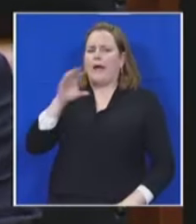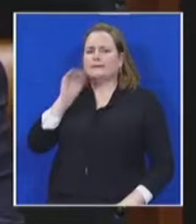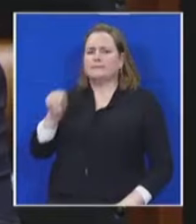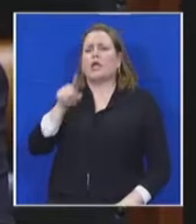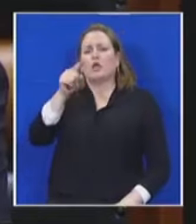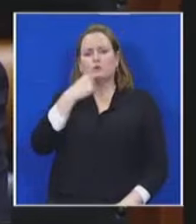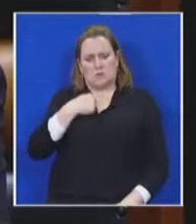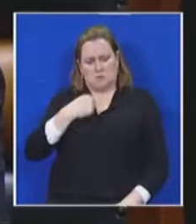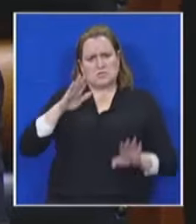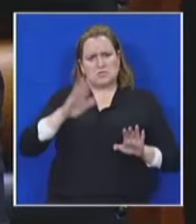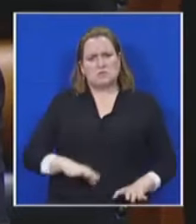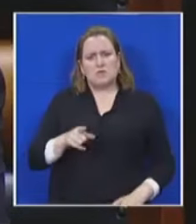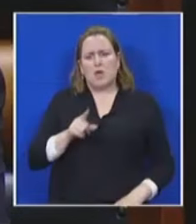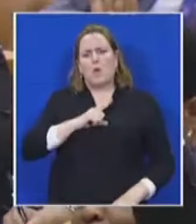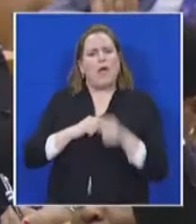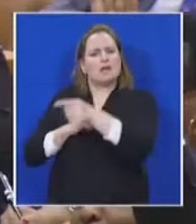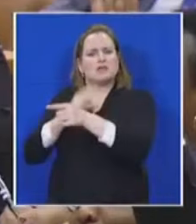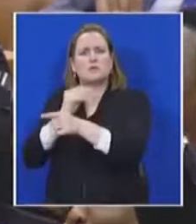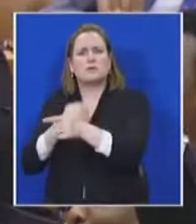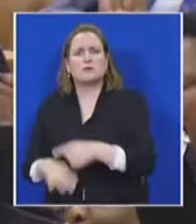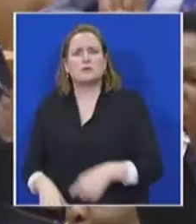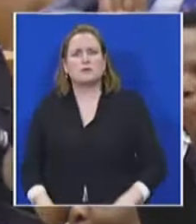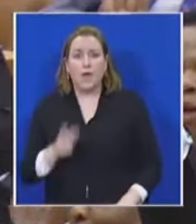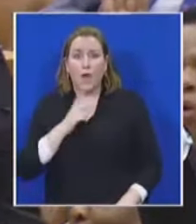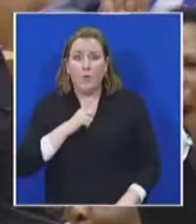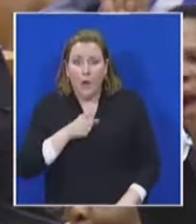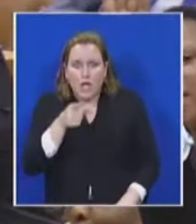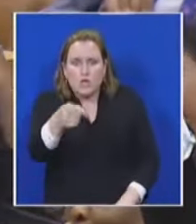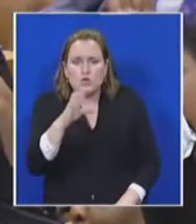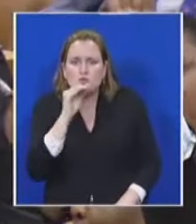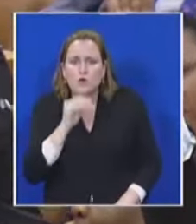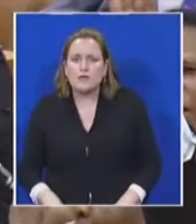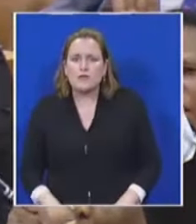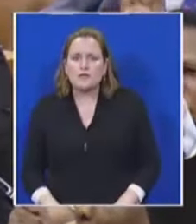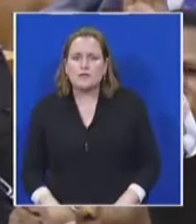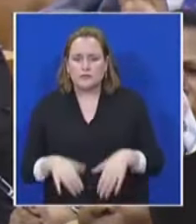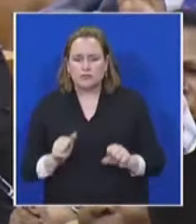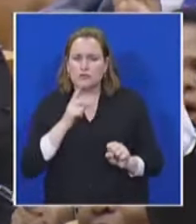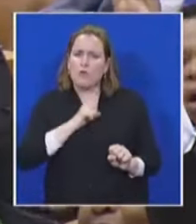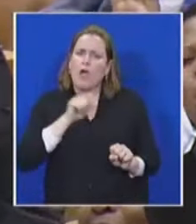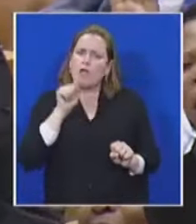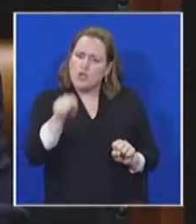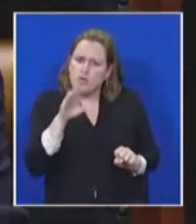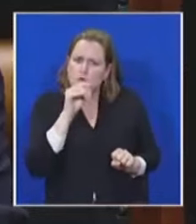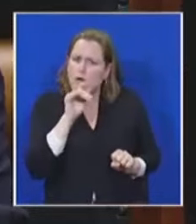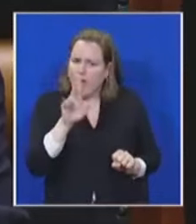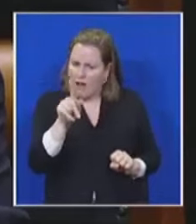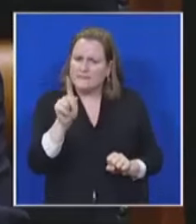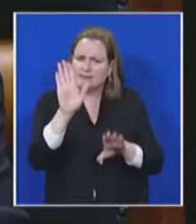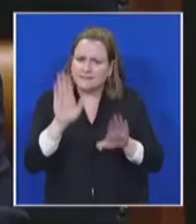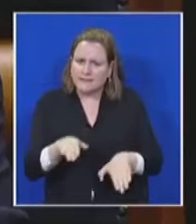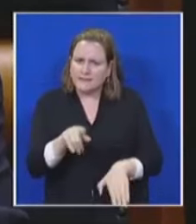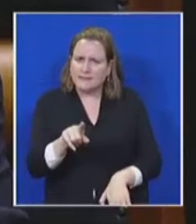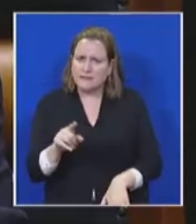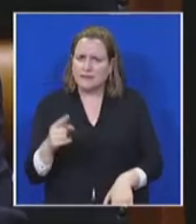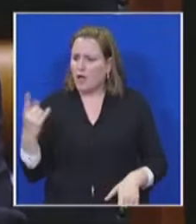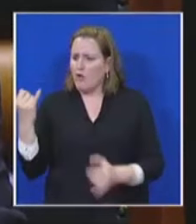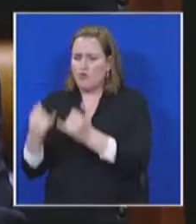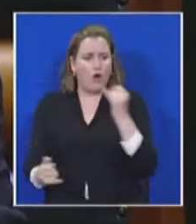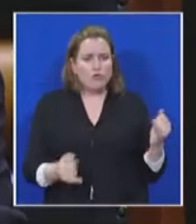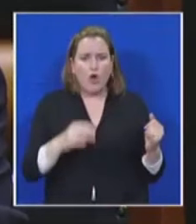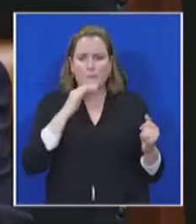no, he you can't. speaking? Why are you speaking? Why is Why he? are you speaking? Why is he? You sit down, honorable members. Two wrongs don't make a